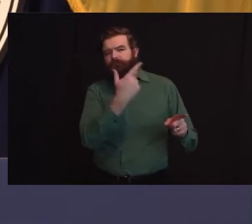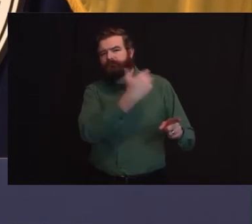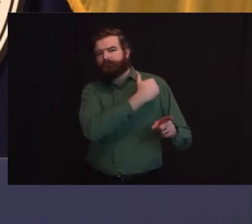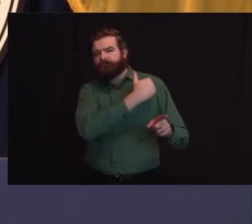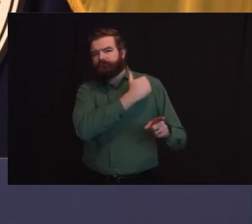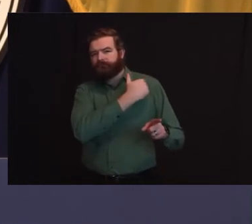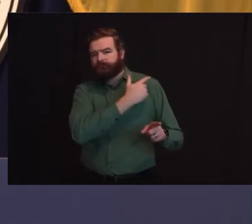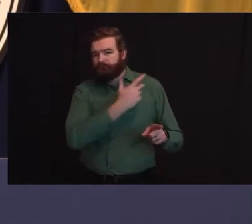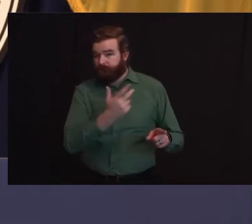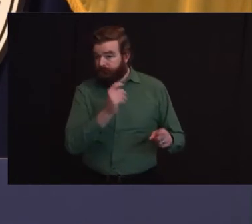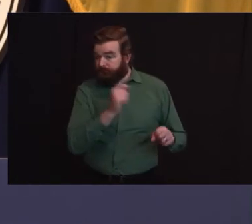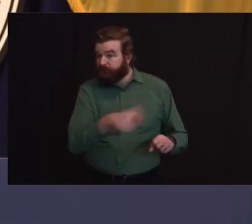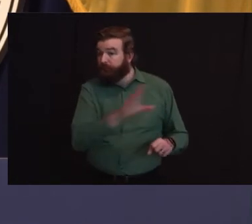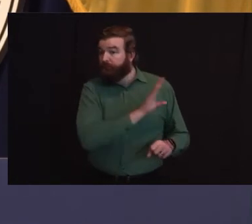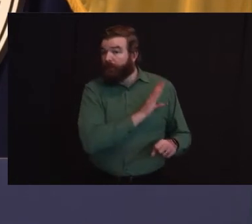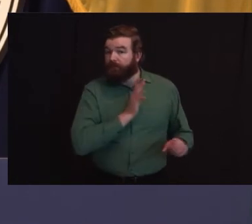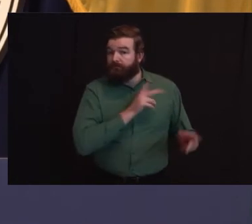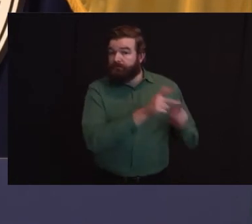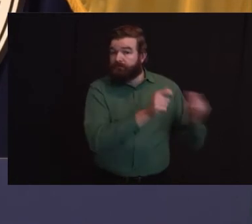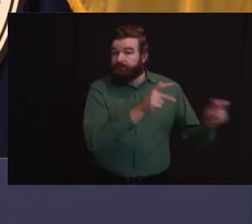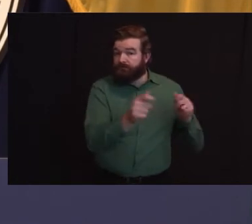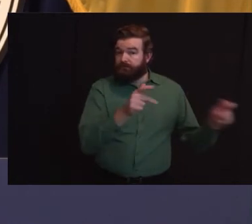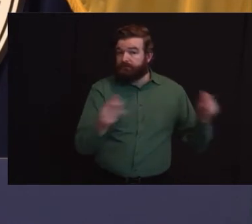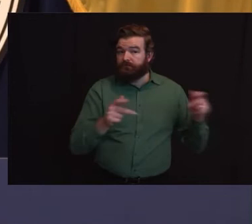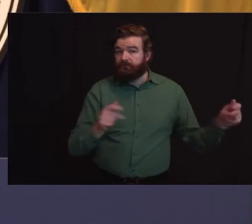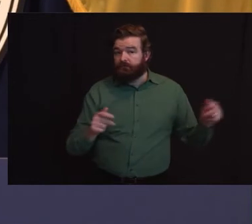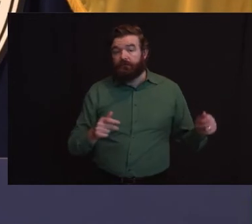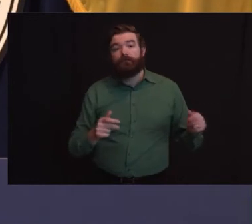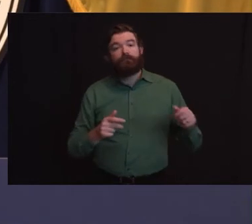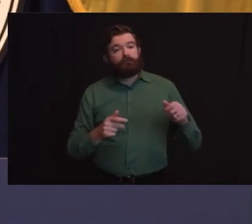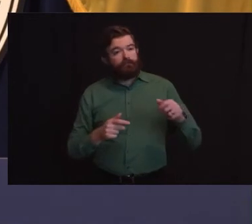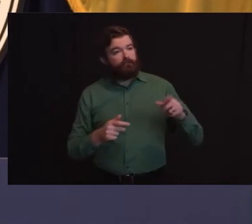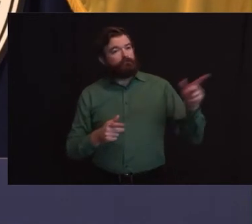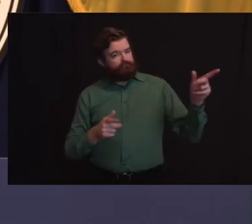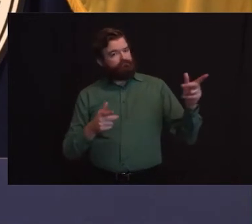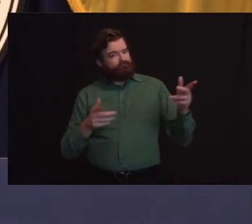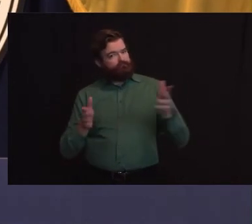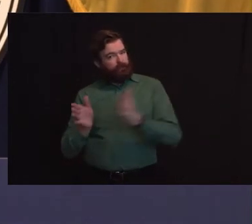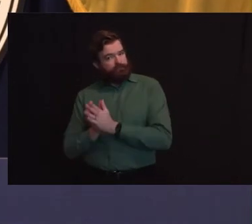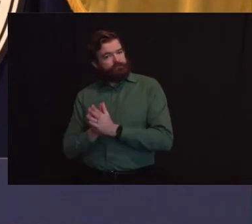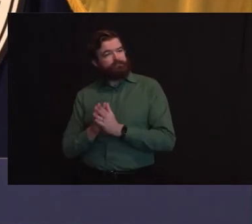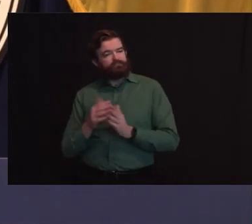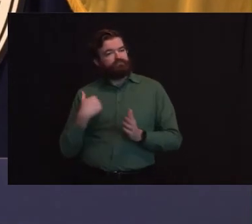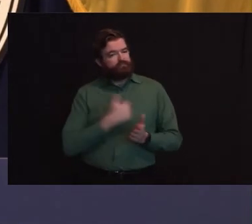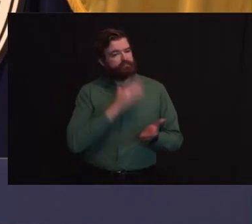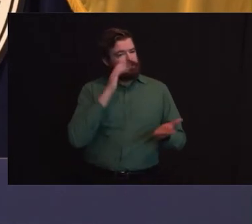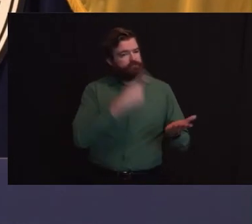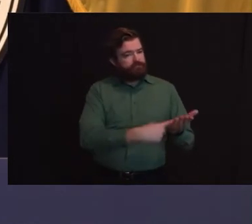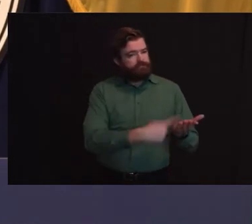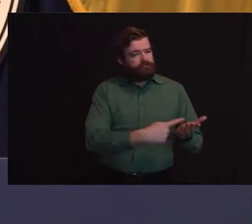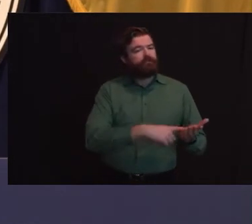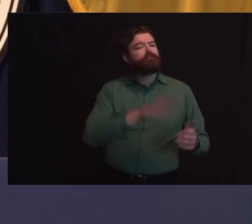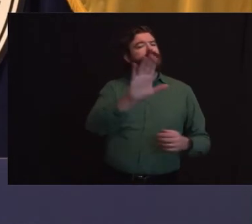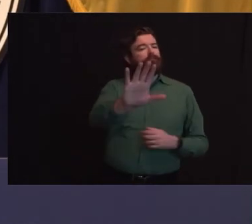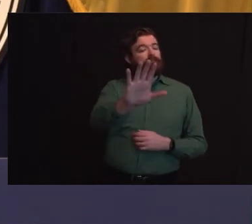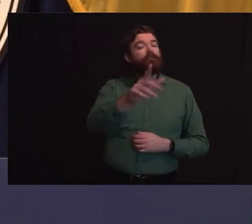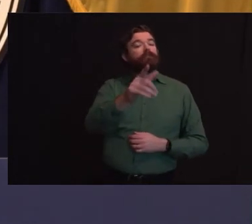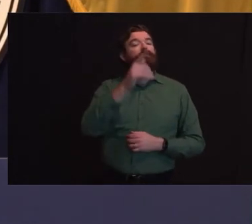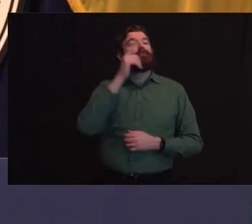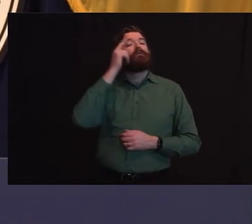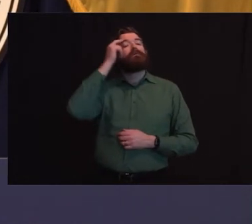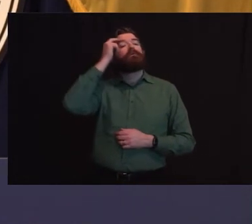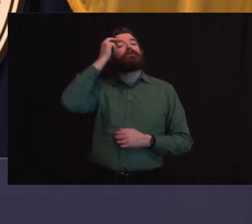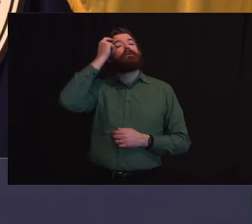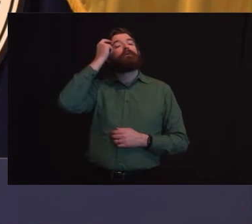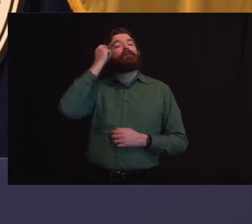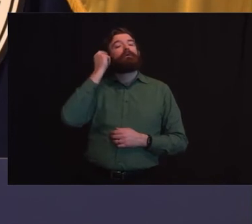Understood, it was raised, it was dealt with. But to volitionally jump the line, if that's what happened, and everyone's